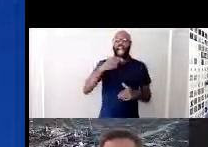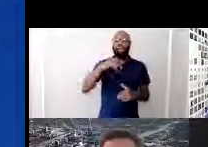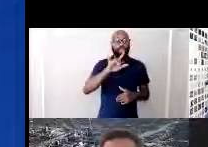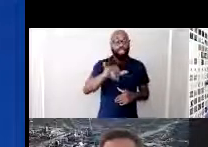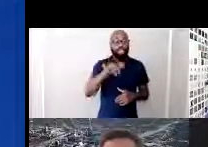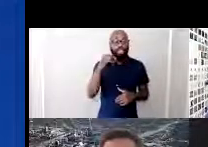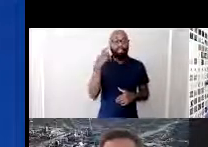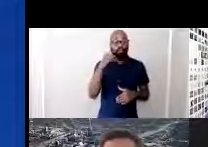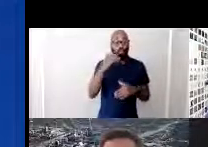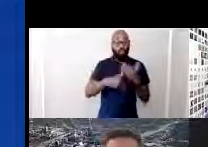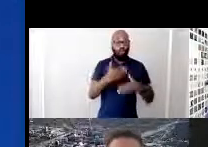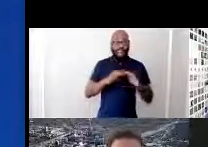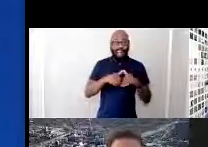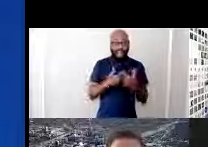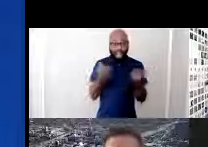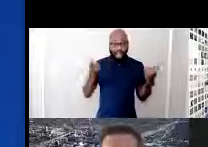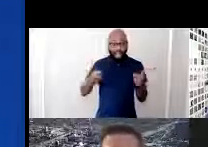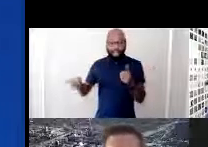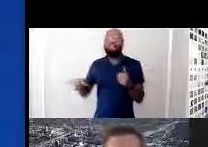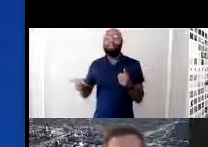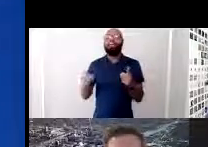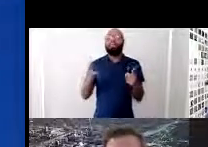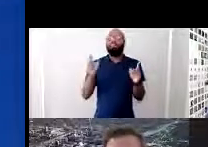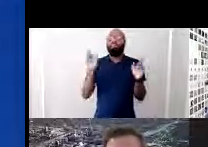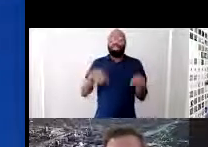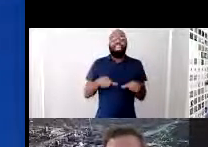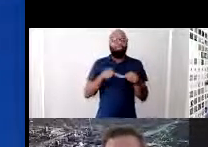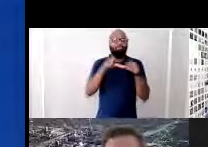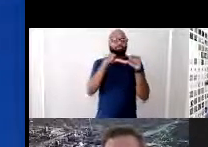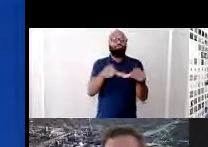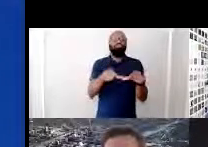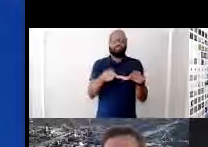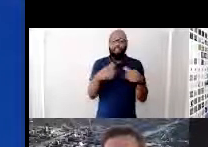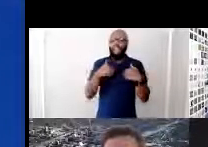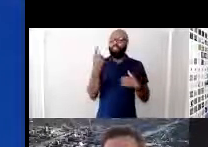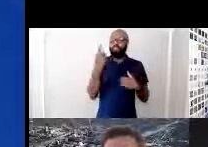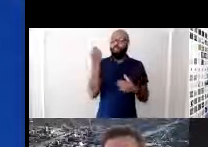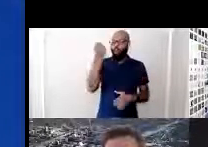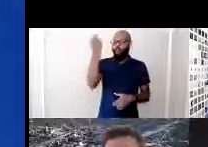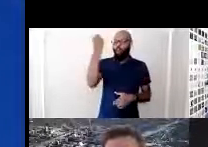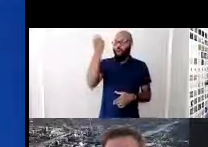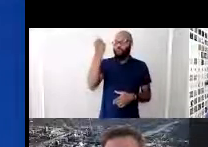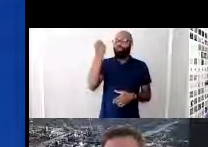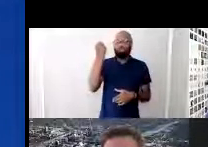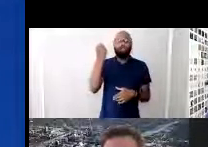has somewhere to actually hold on to, and to be